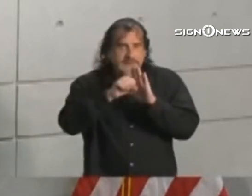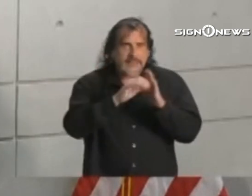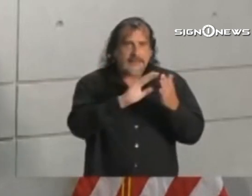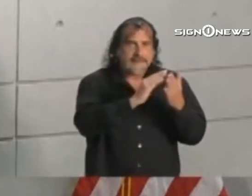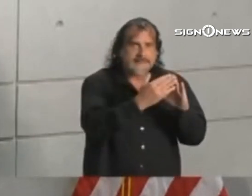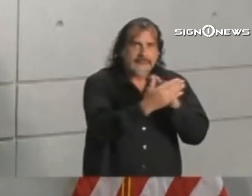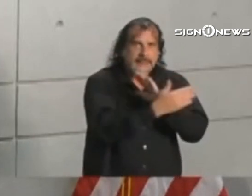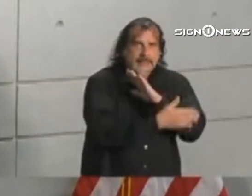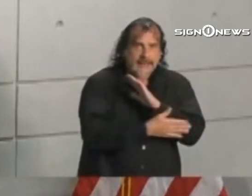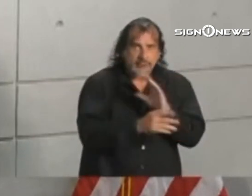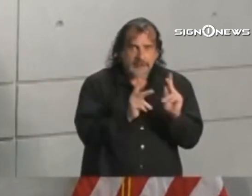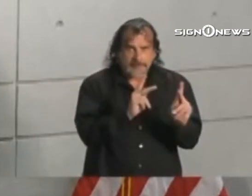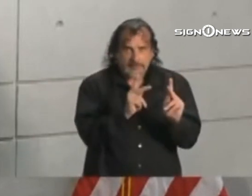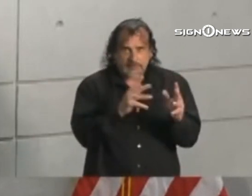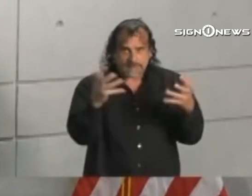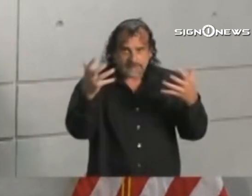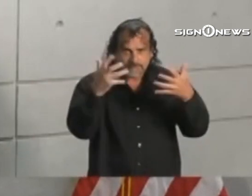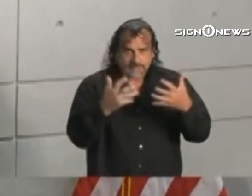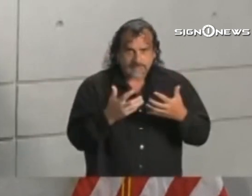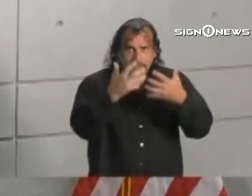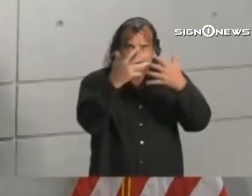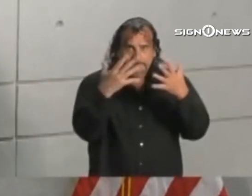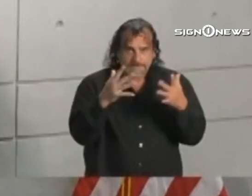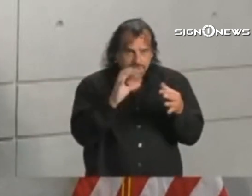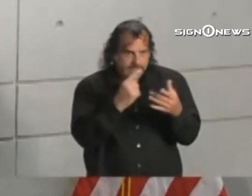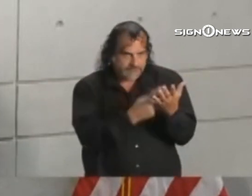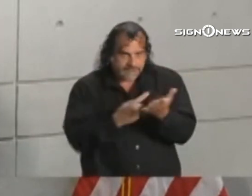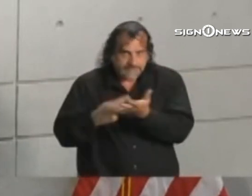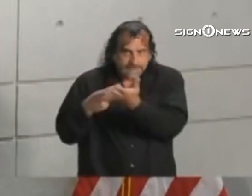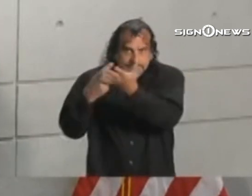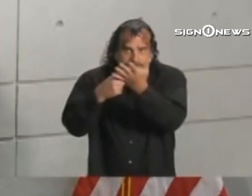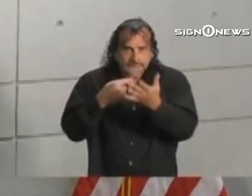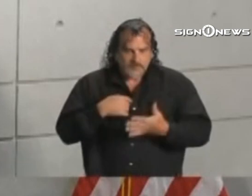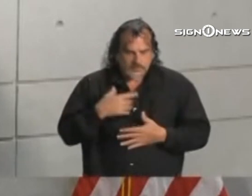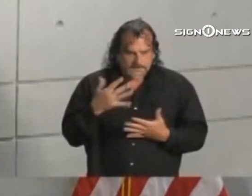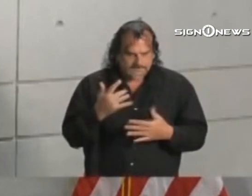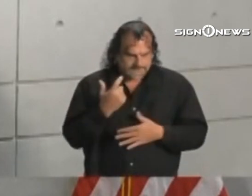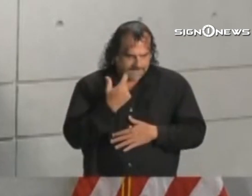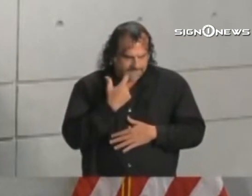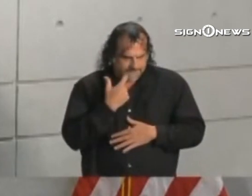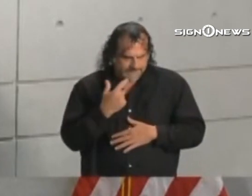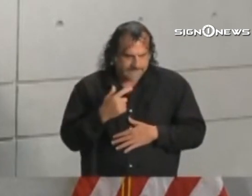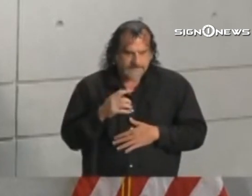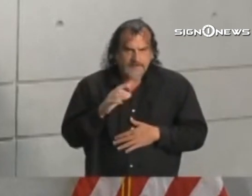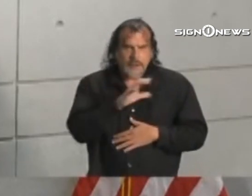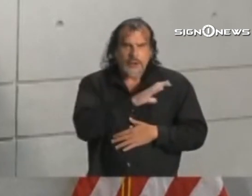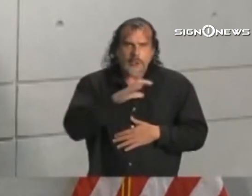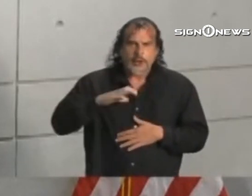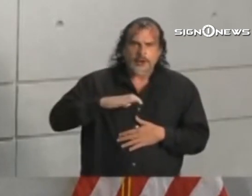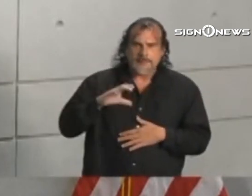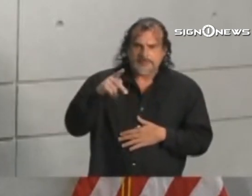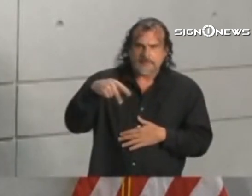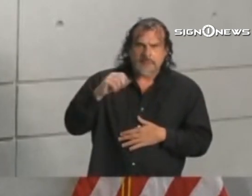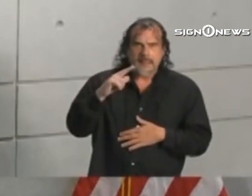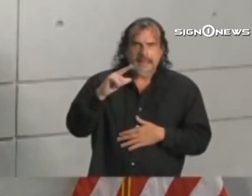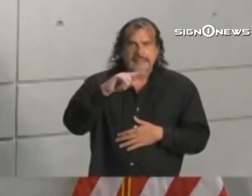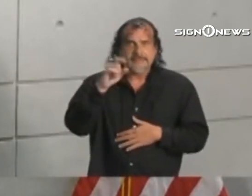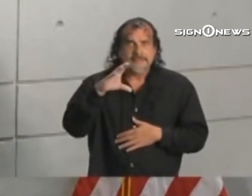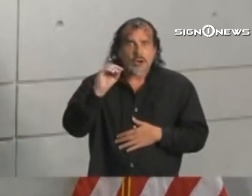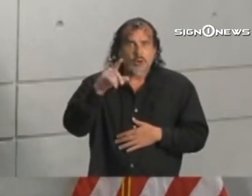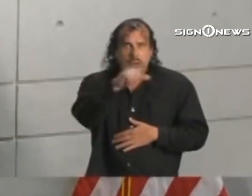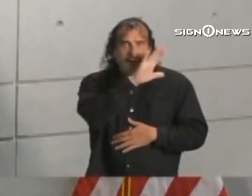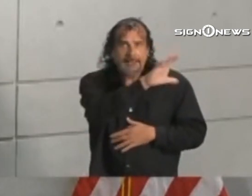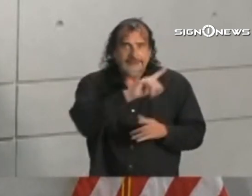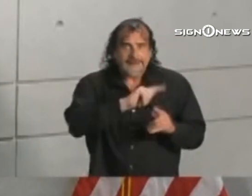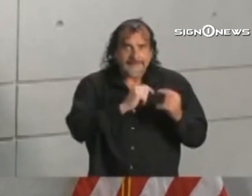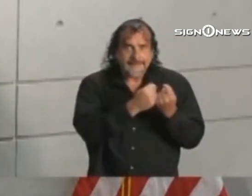I know that just in the last short period of time, we have communicated with Congressman Palazzo's office and his team, as well